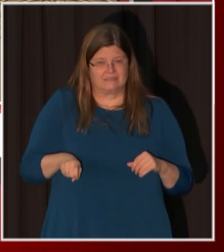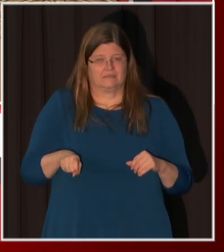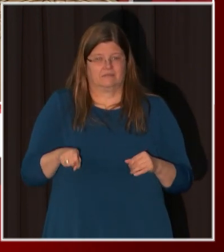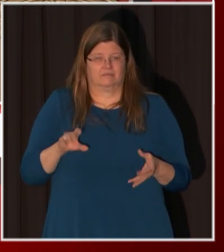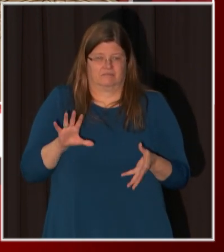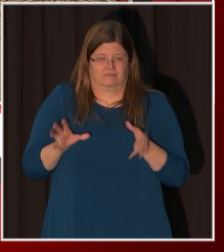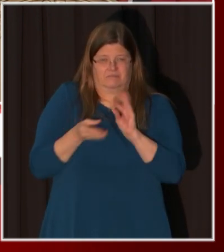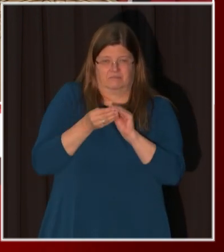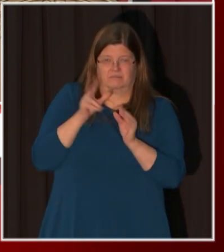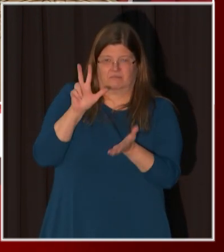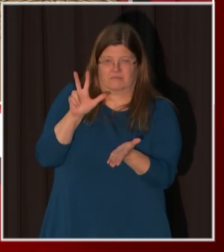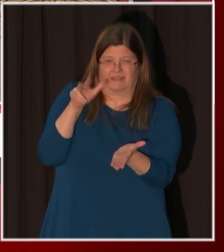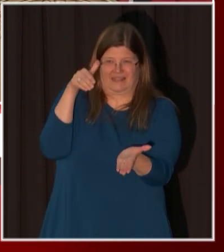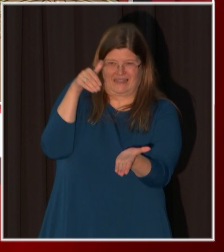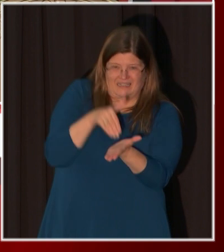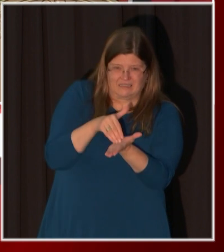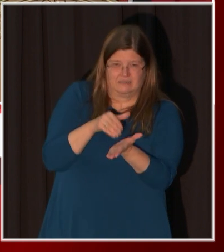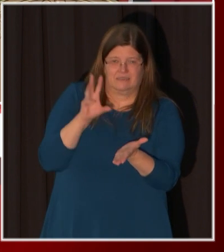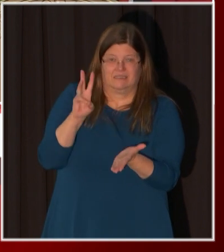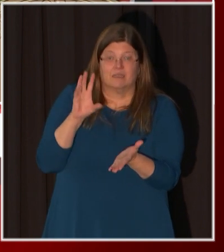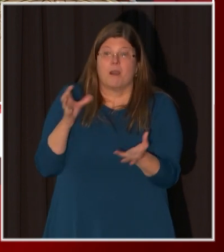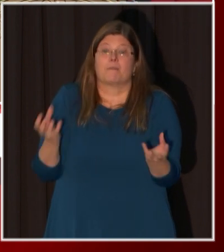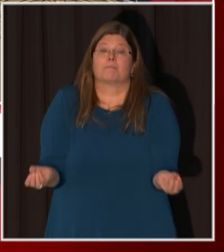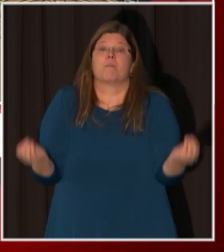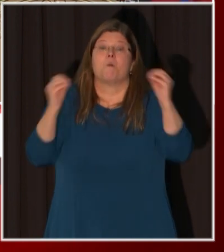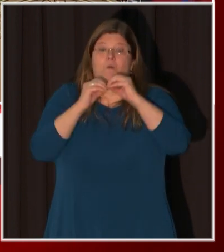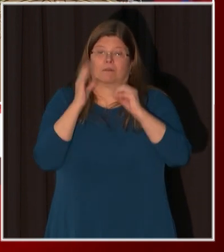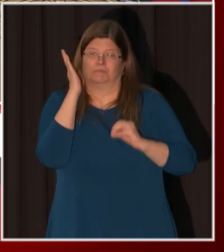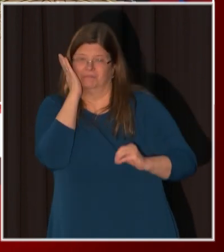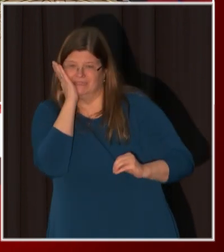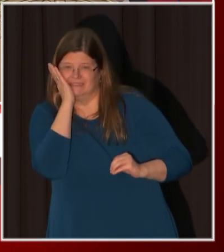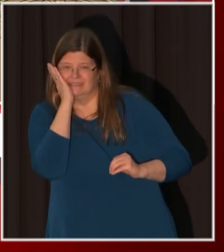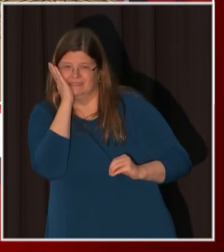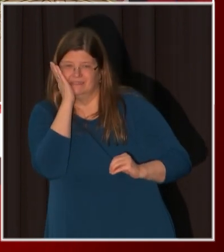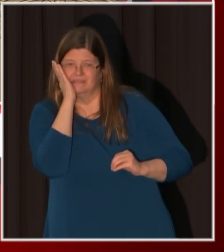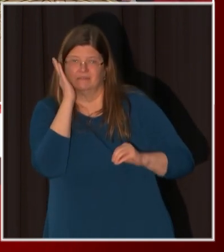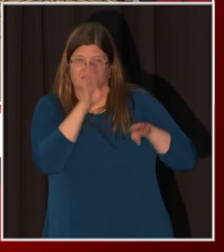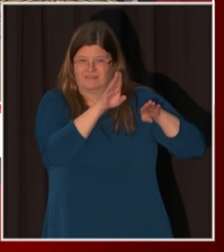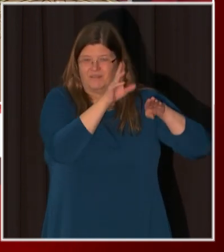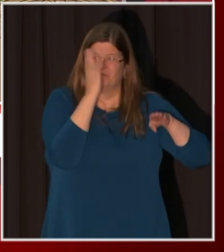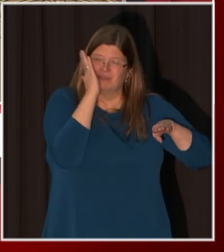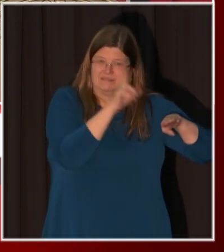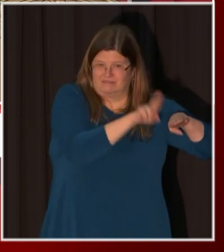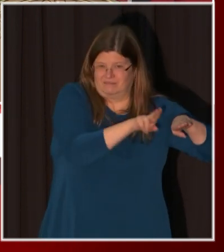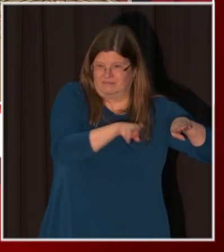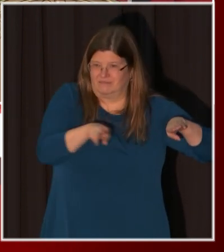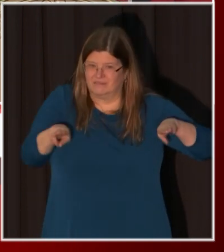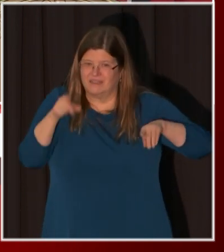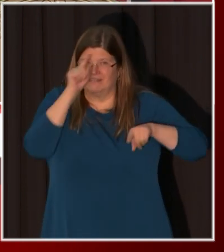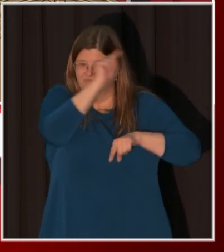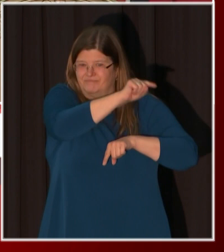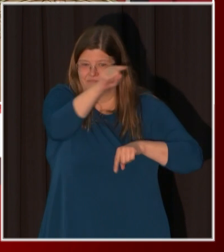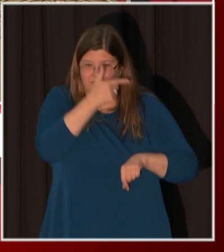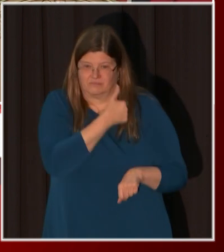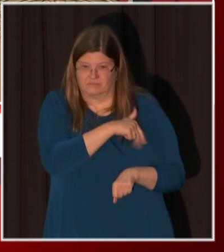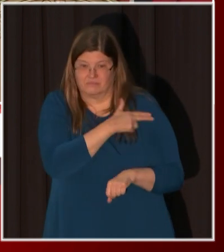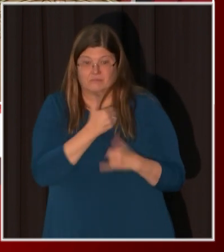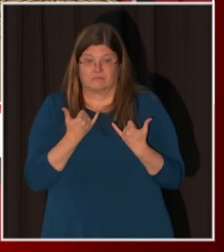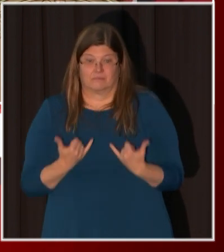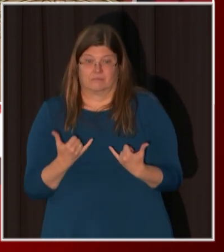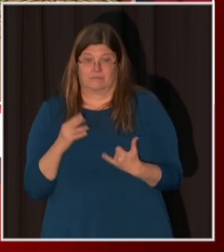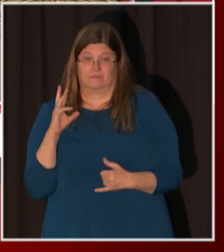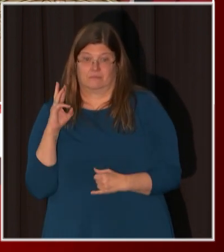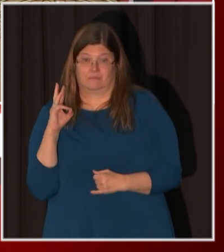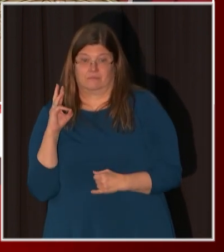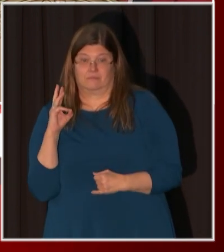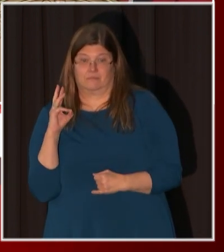beds across our system, and about 1,600 of those beds will be in area hospitals,